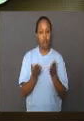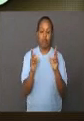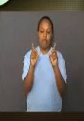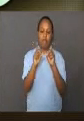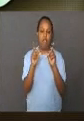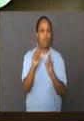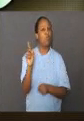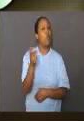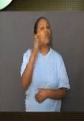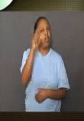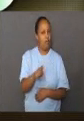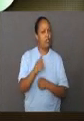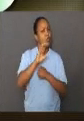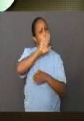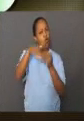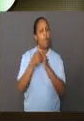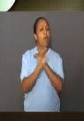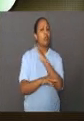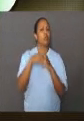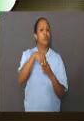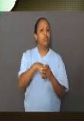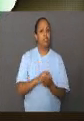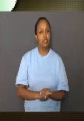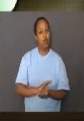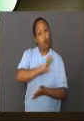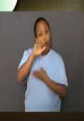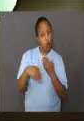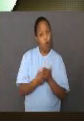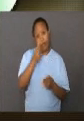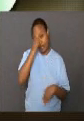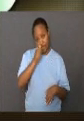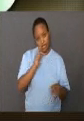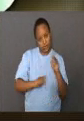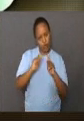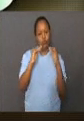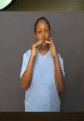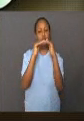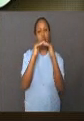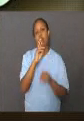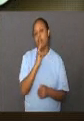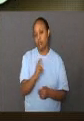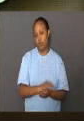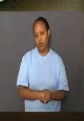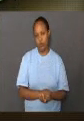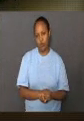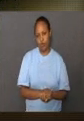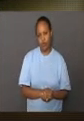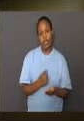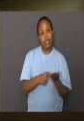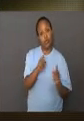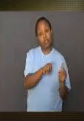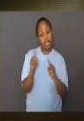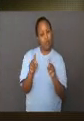fair within a country. All people are equal, and they deserve